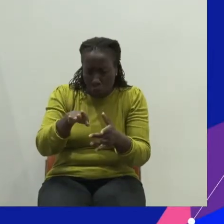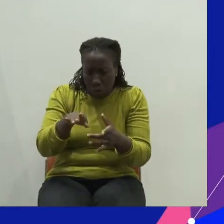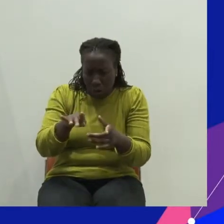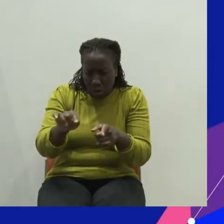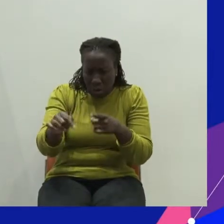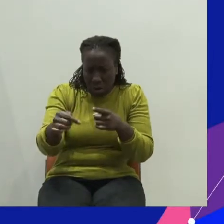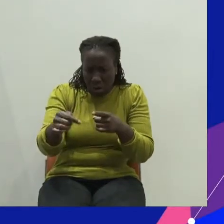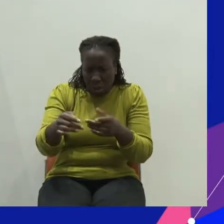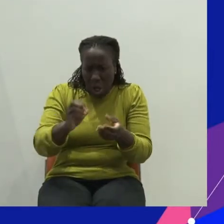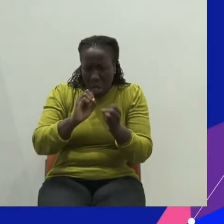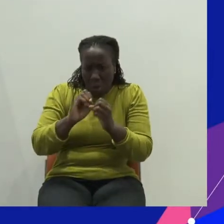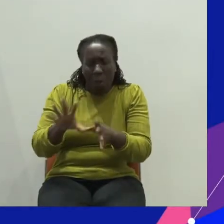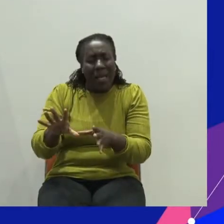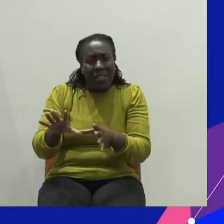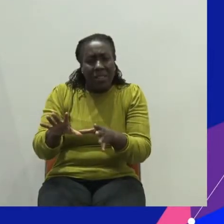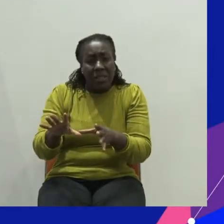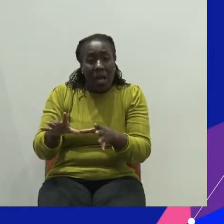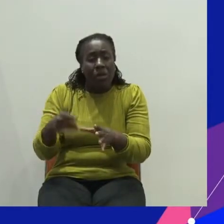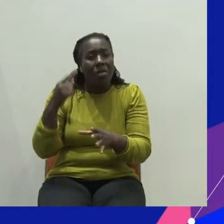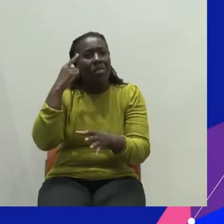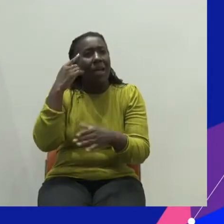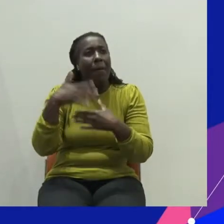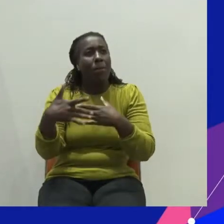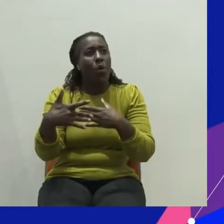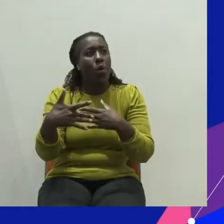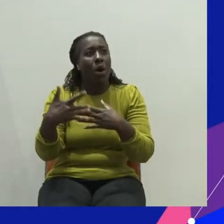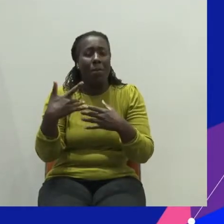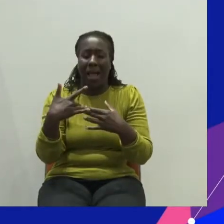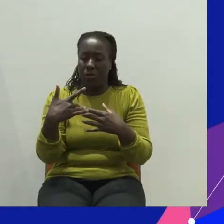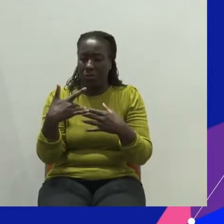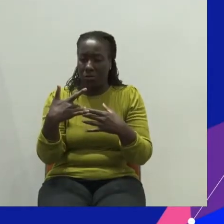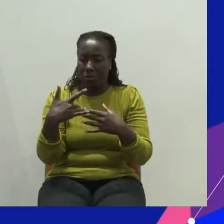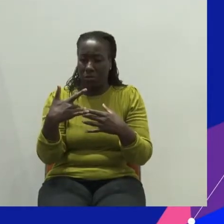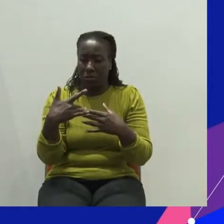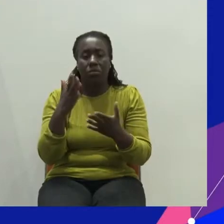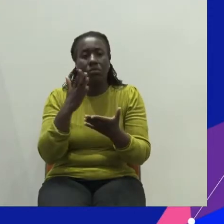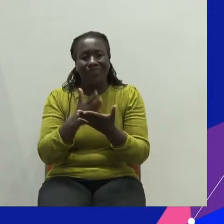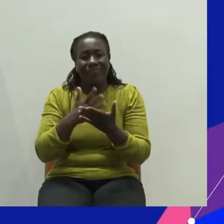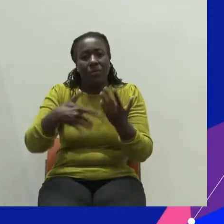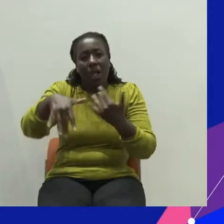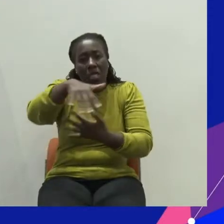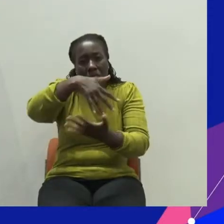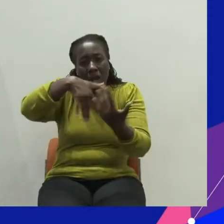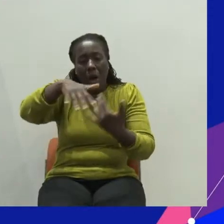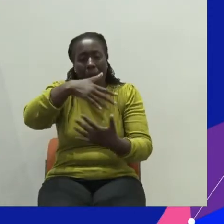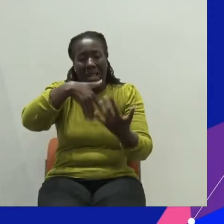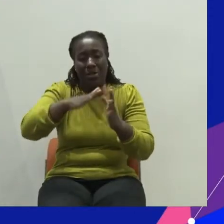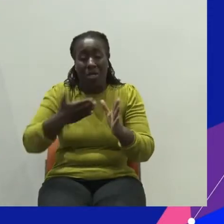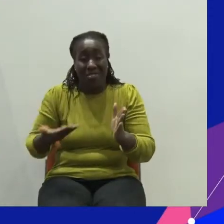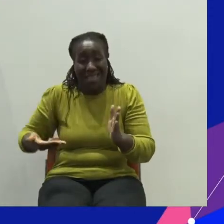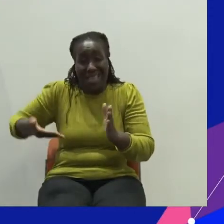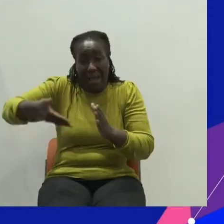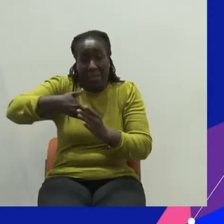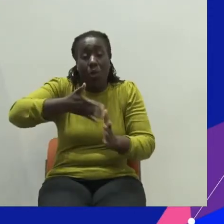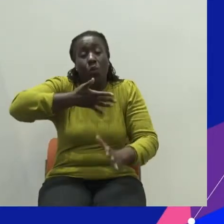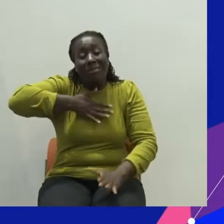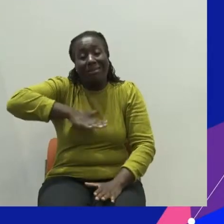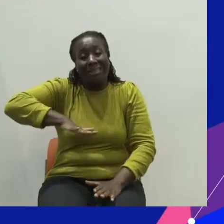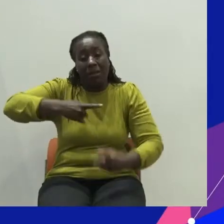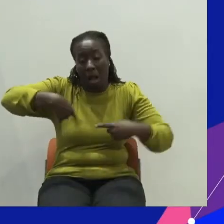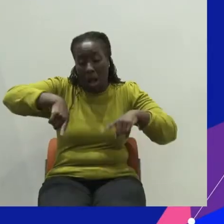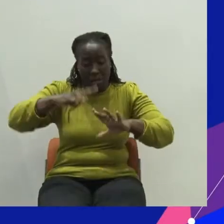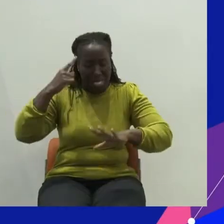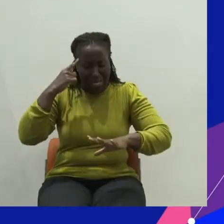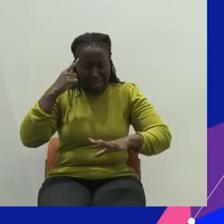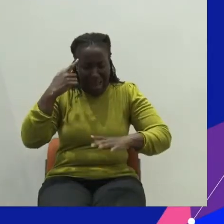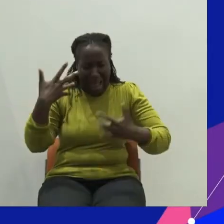remediation problem on the planet, and we think more about circularity, that the complexity of the inputs is going to require us to think